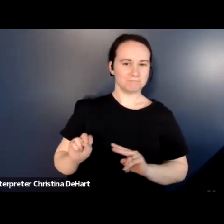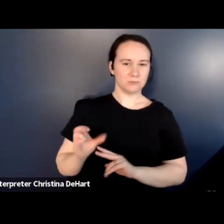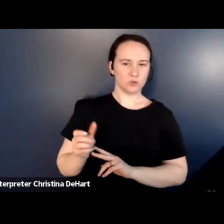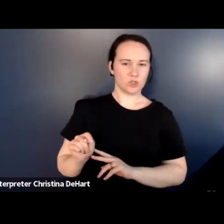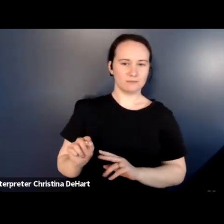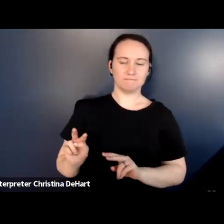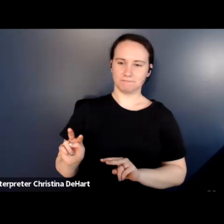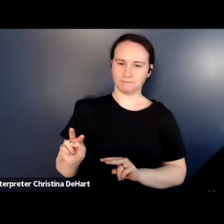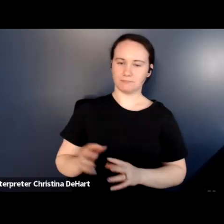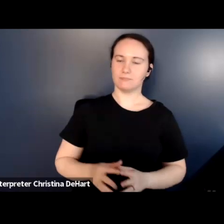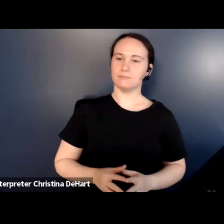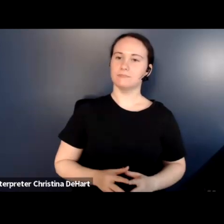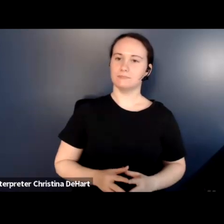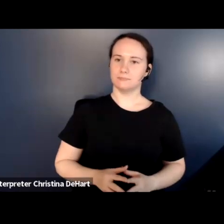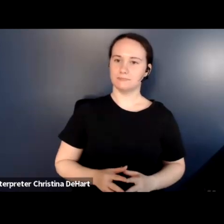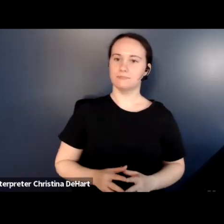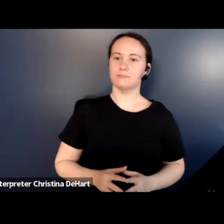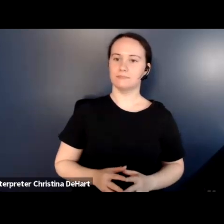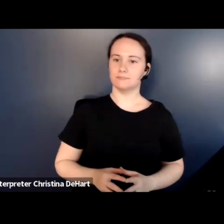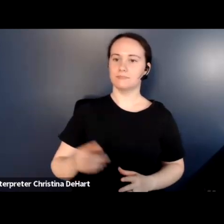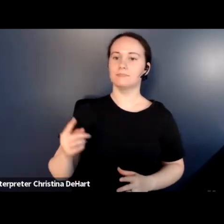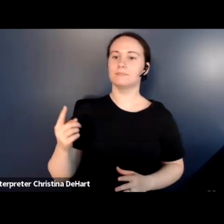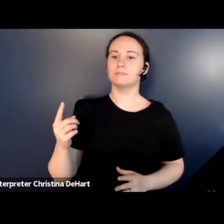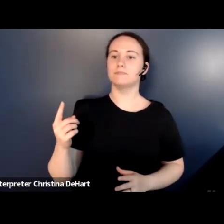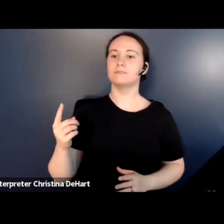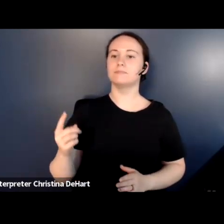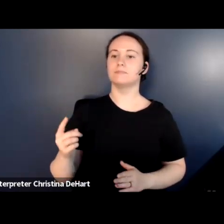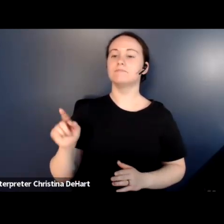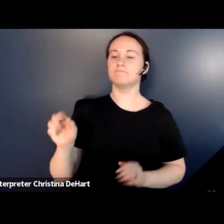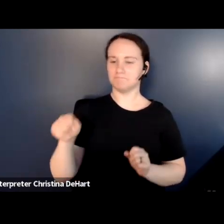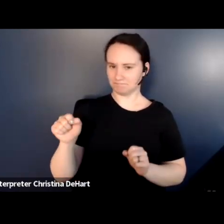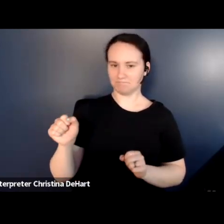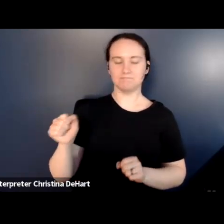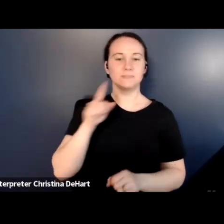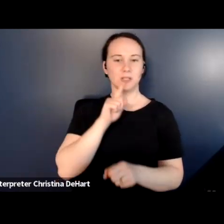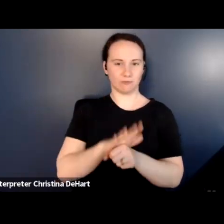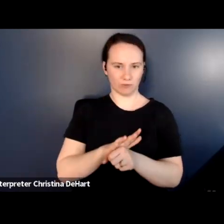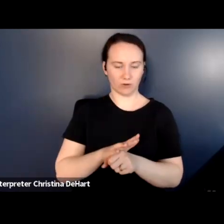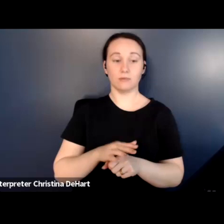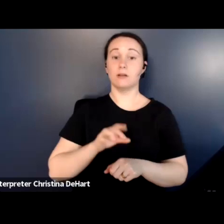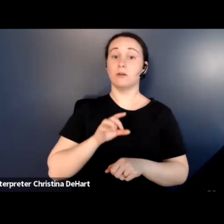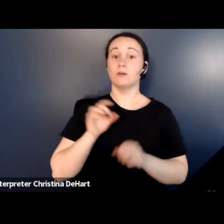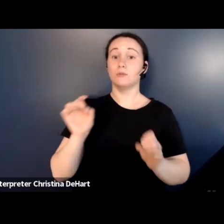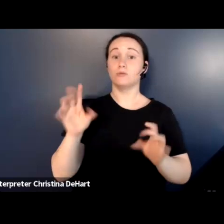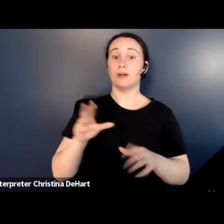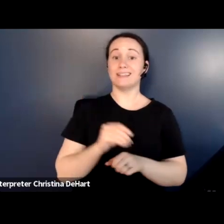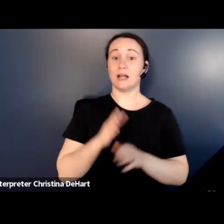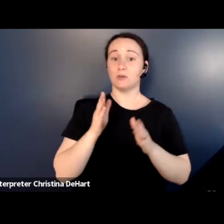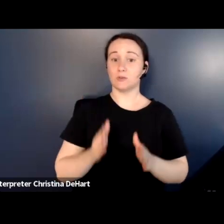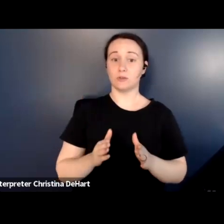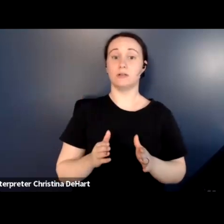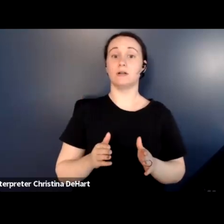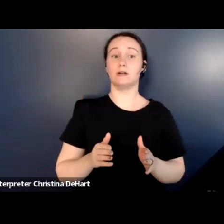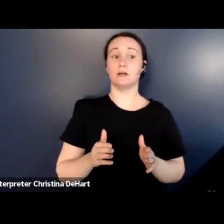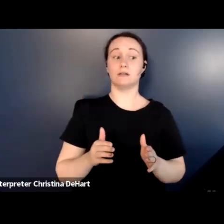And then Lucinda is confirming that the crisis counselor indicates when they are ready to take another call. It